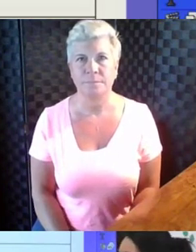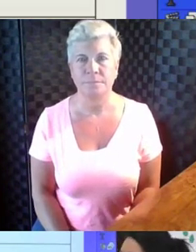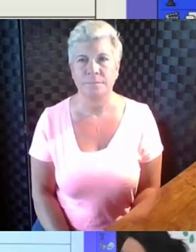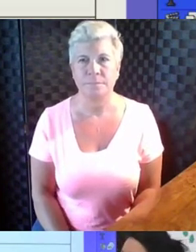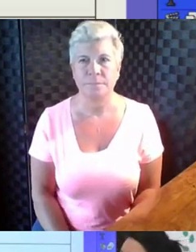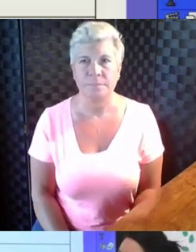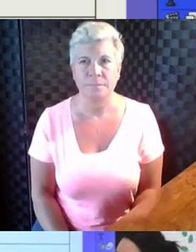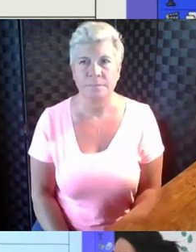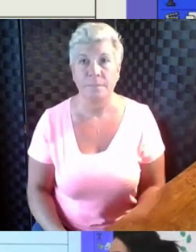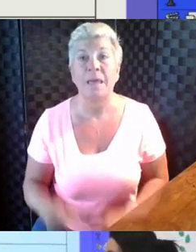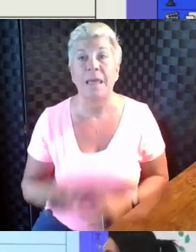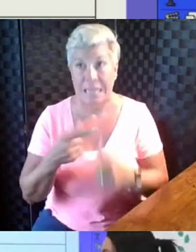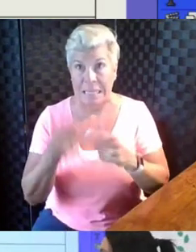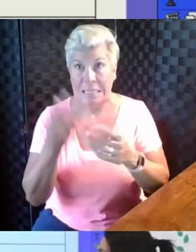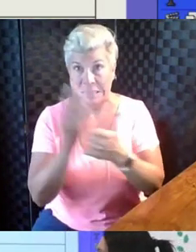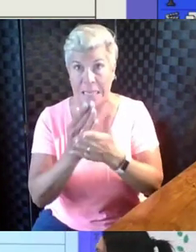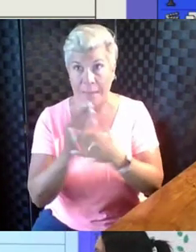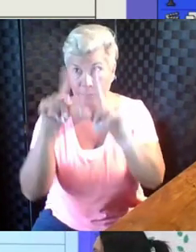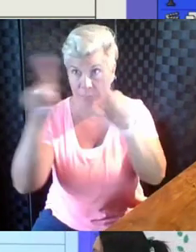And then stop there.